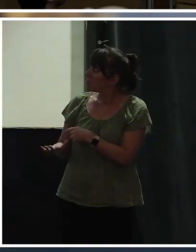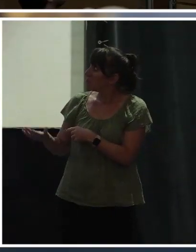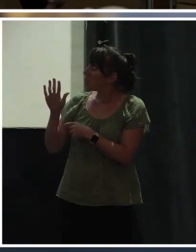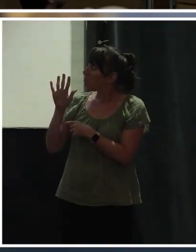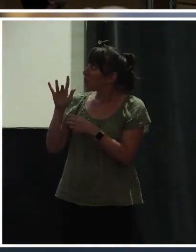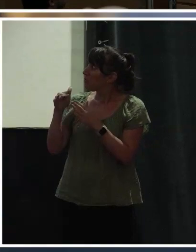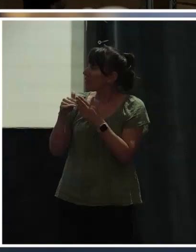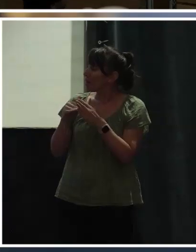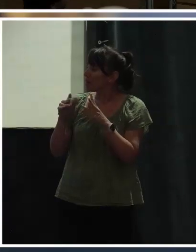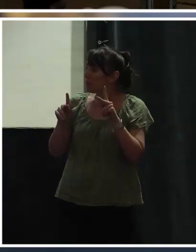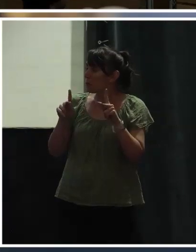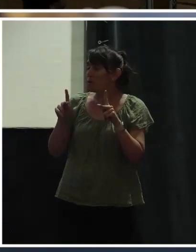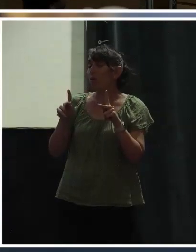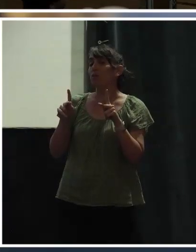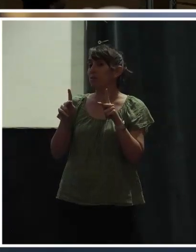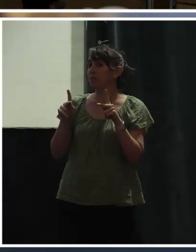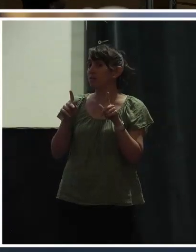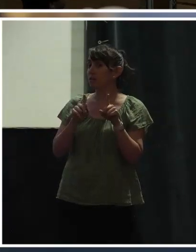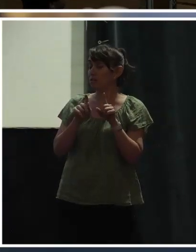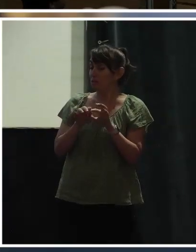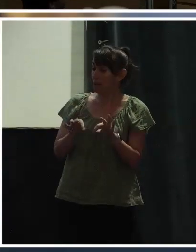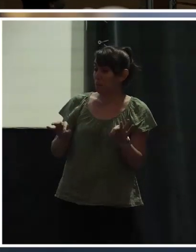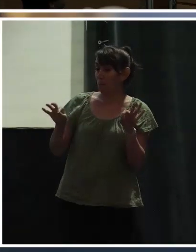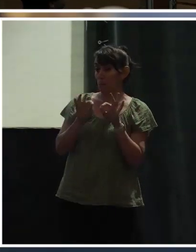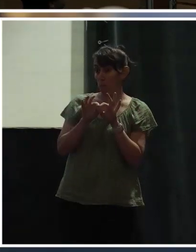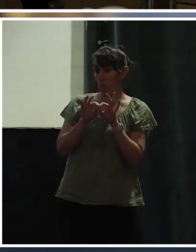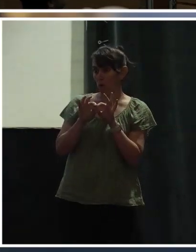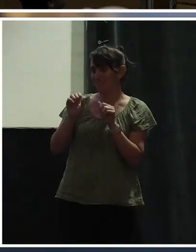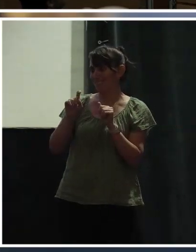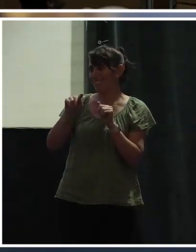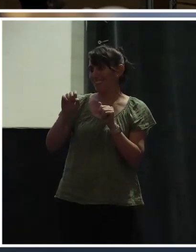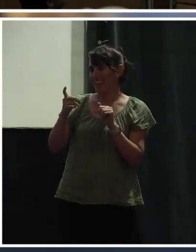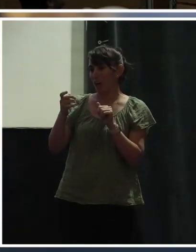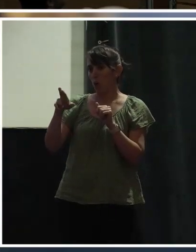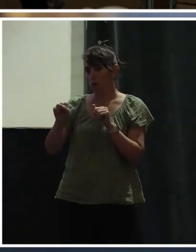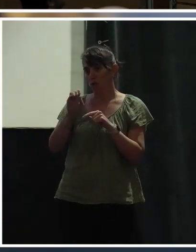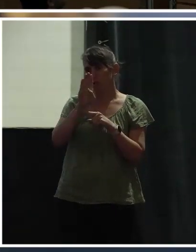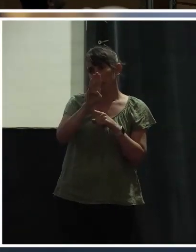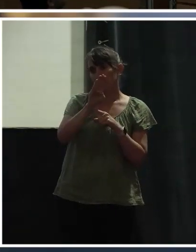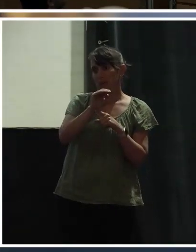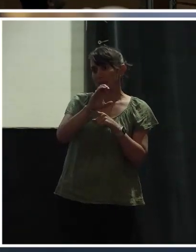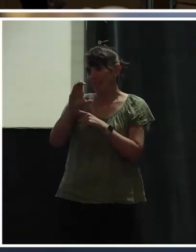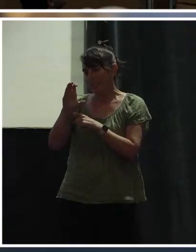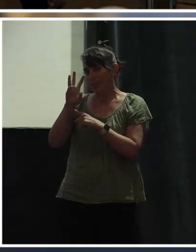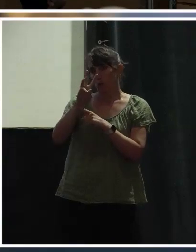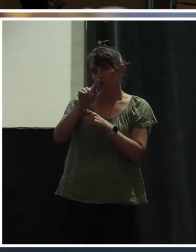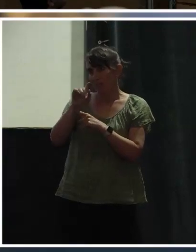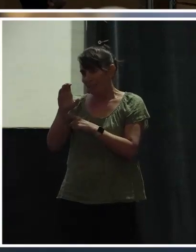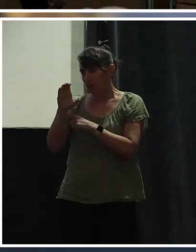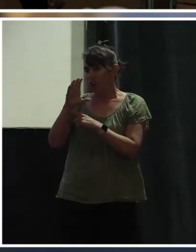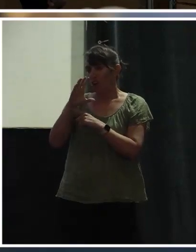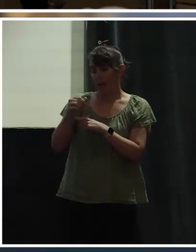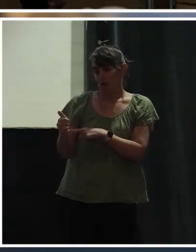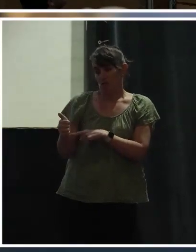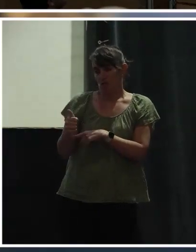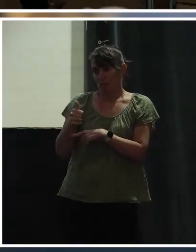a significant collection of really important institutional stakeholders like the Borough of Manhattan Community College, like the World Trade Center, the collection of buildings and the